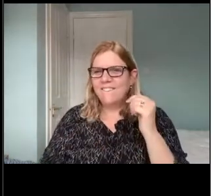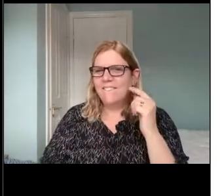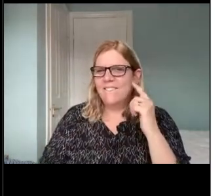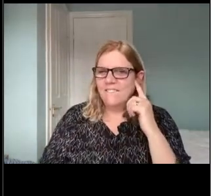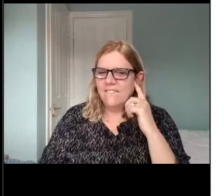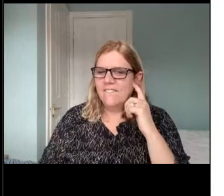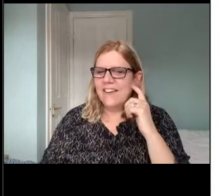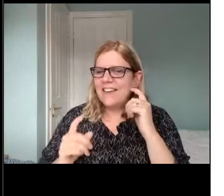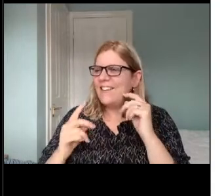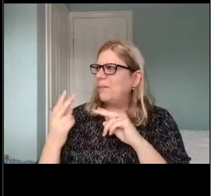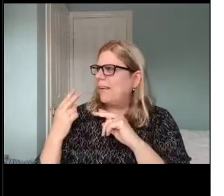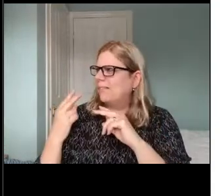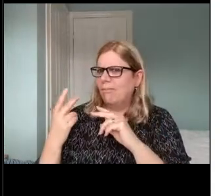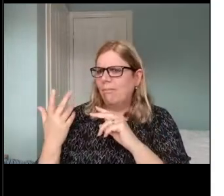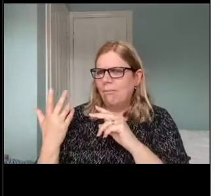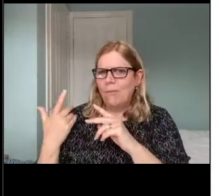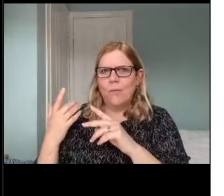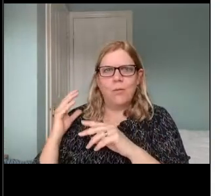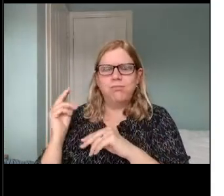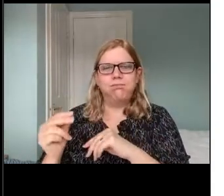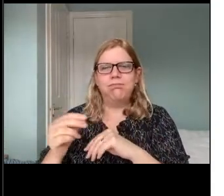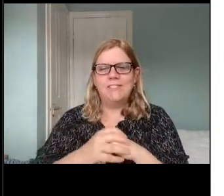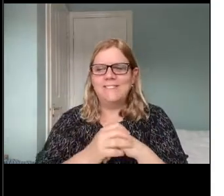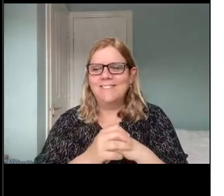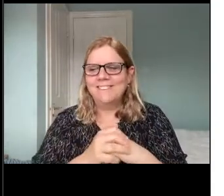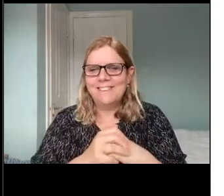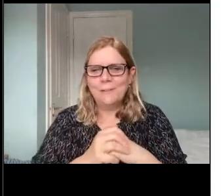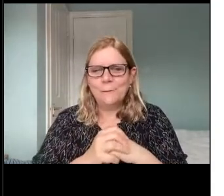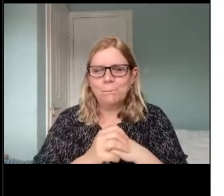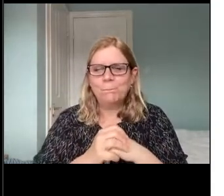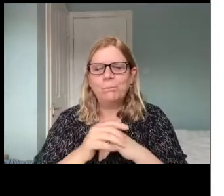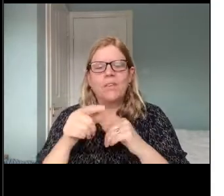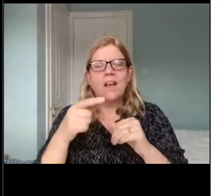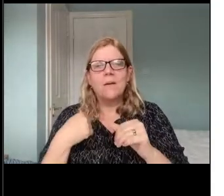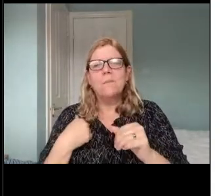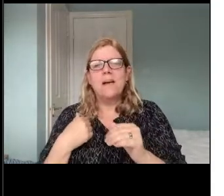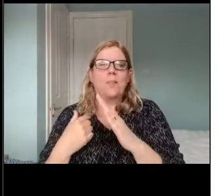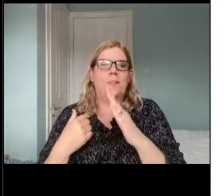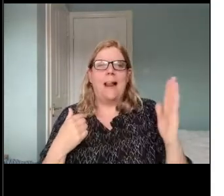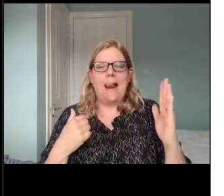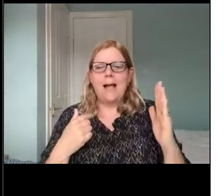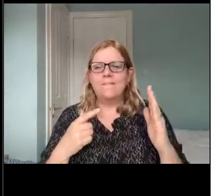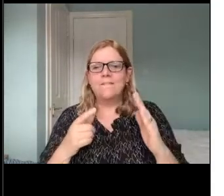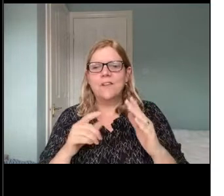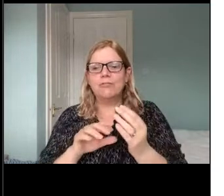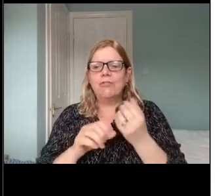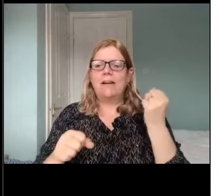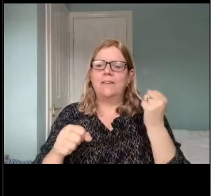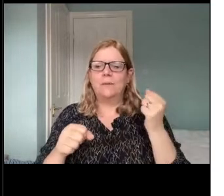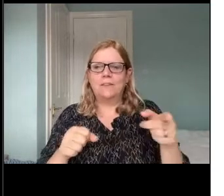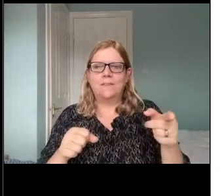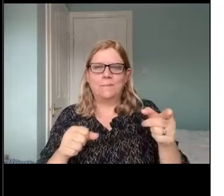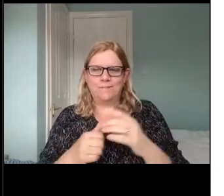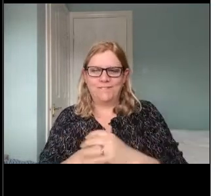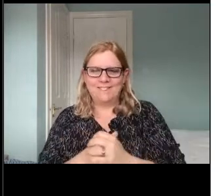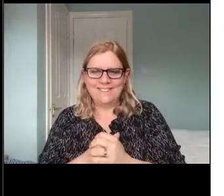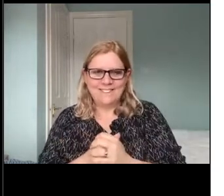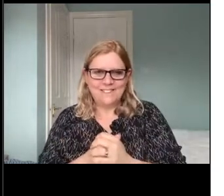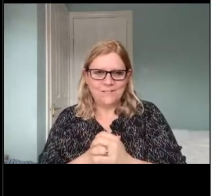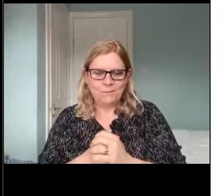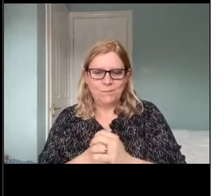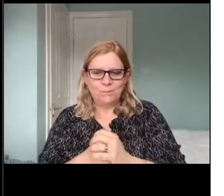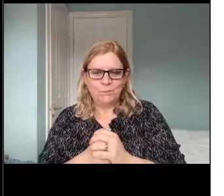is a horrifyingly long time ago. And I don't know where that time has gone, I have to be honest. And